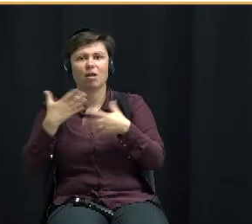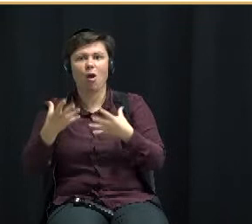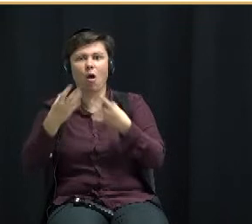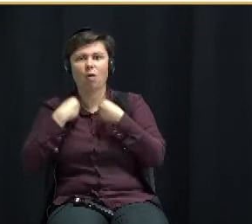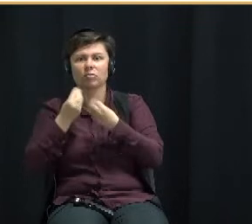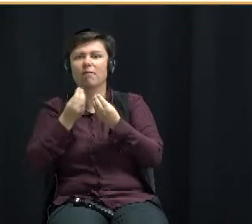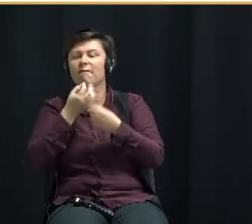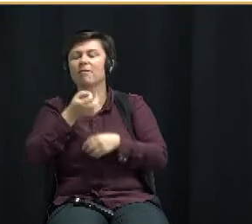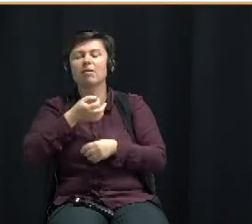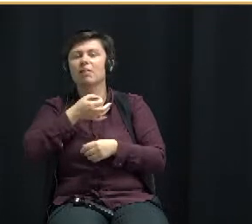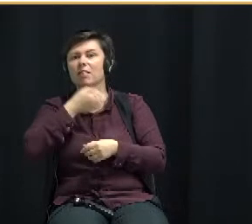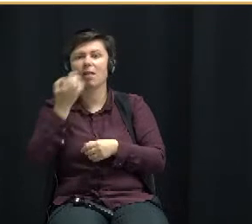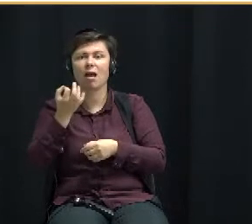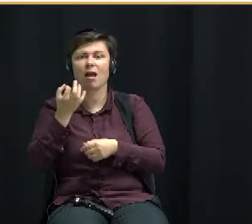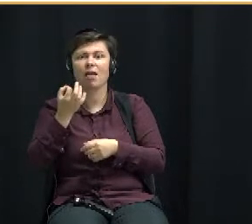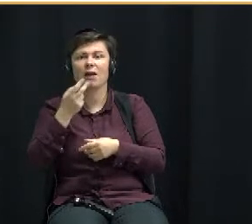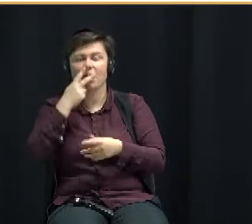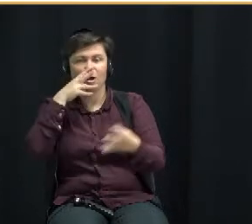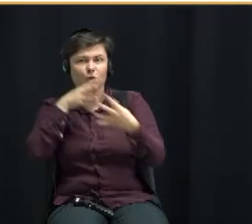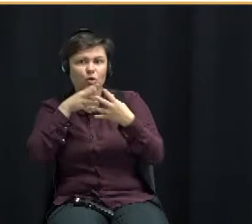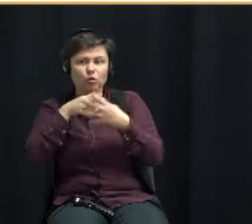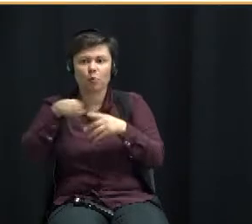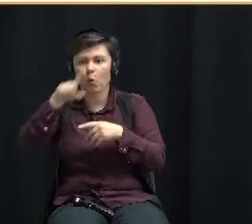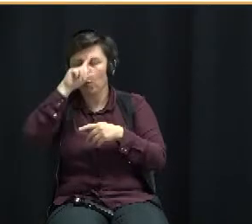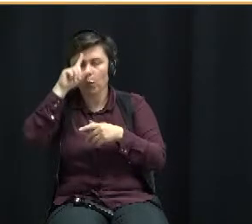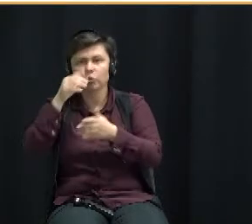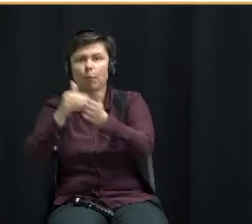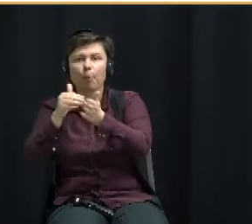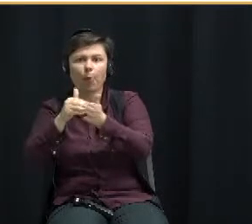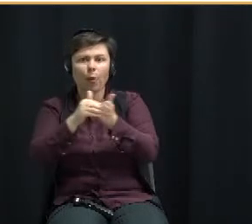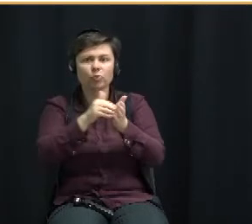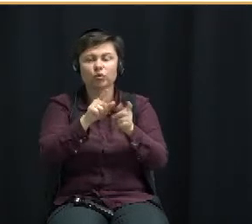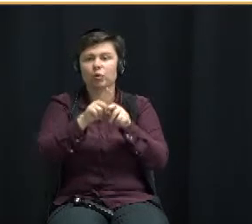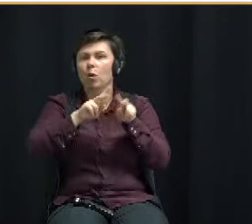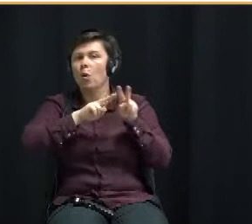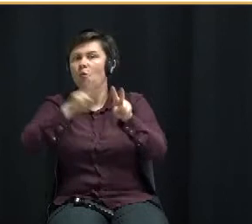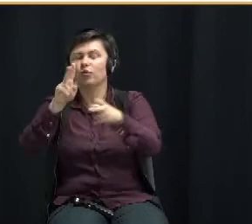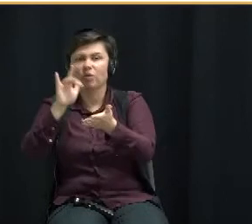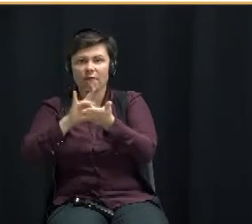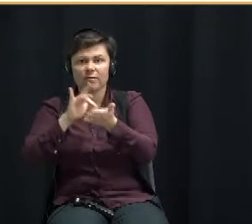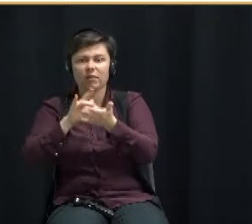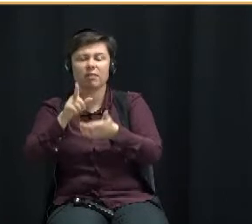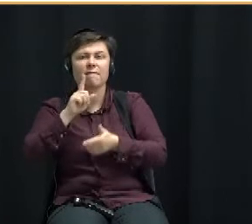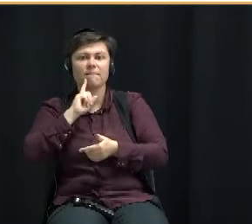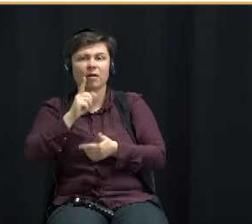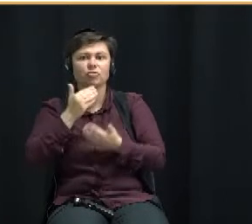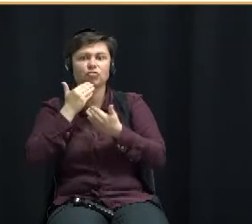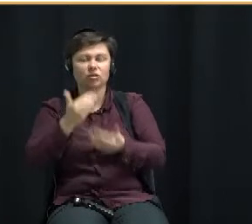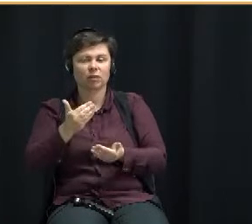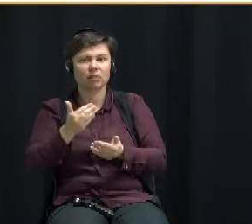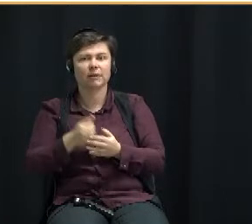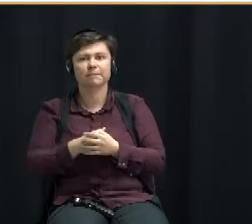have more innovative solutions at the end of the day, only because we involve people, we follow